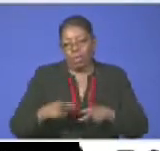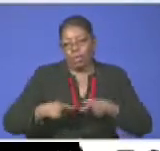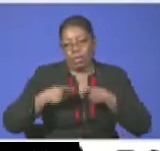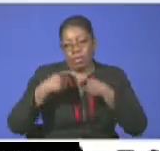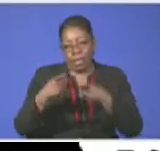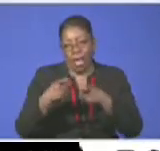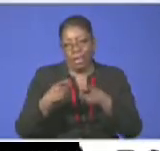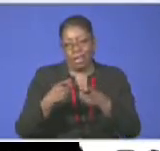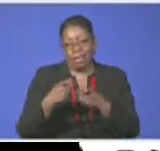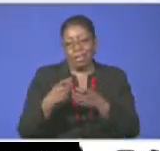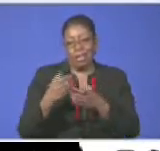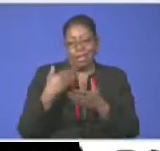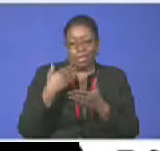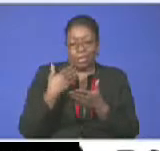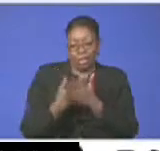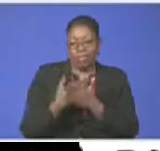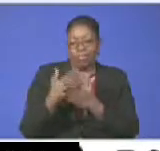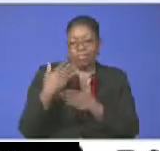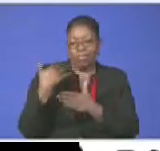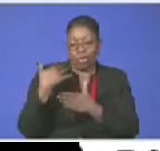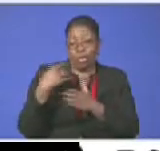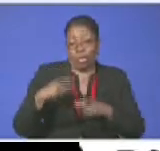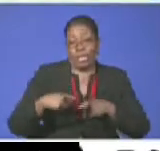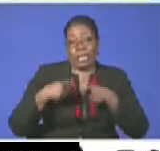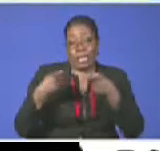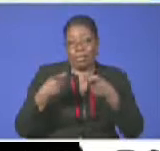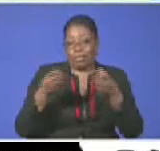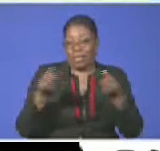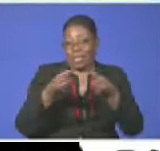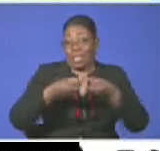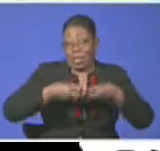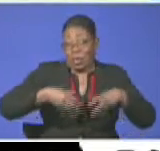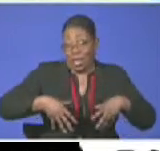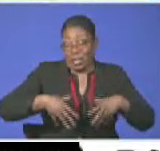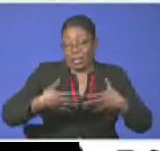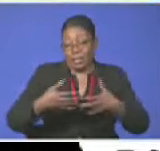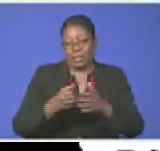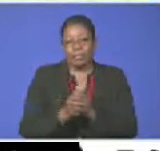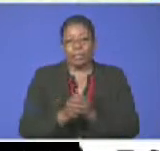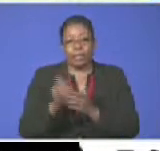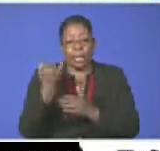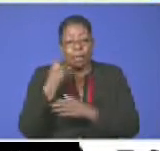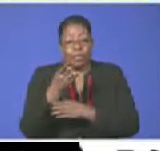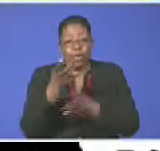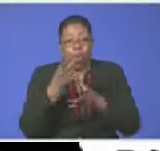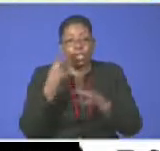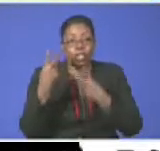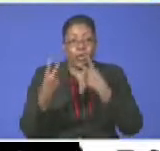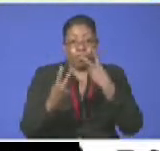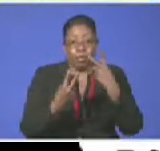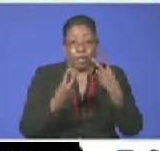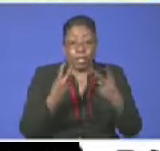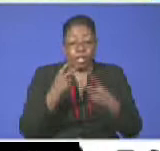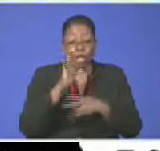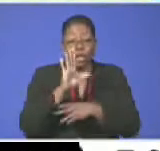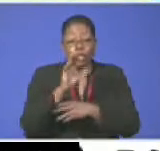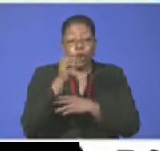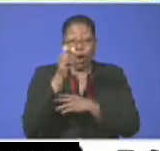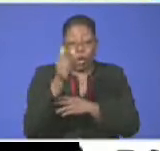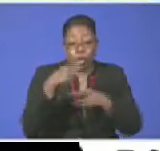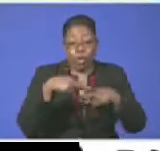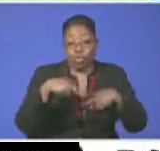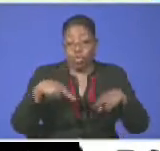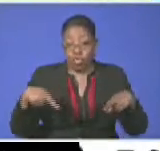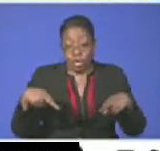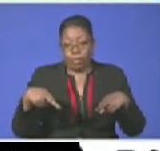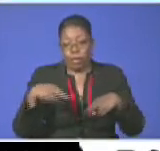a really cool gift that has no waste. And if you wanted to visit your aptly named reef, Brief's Coral